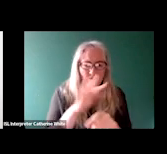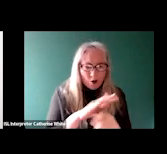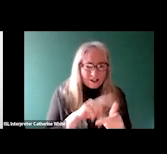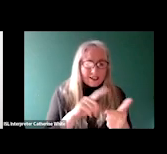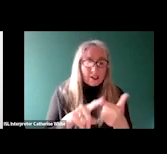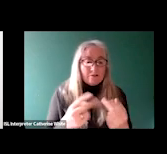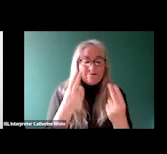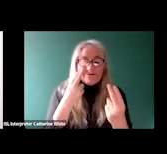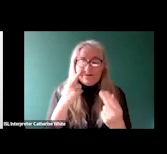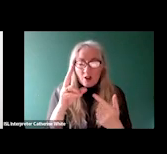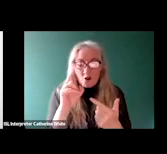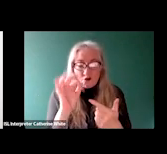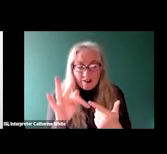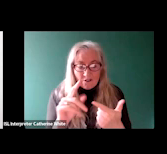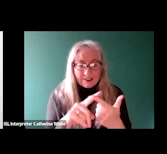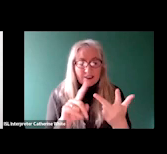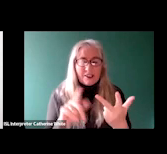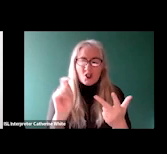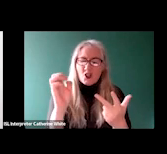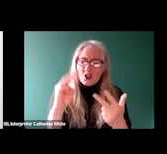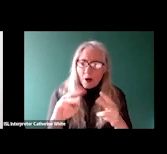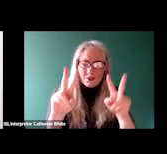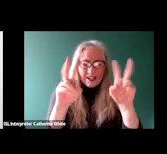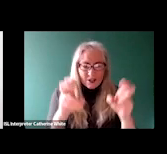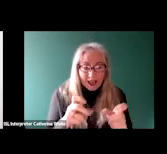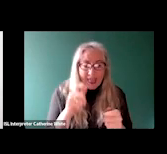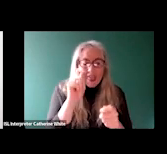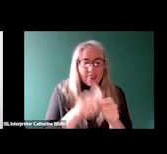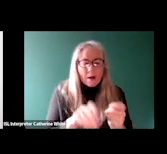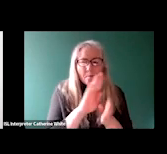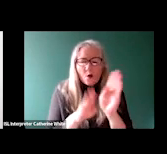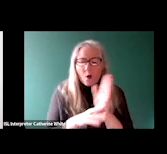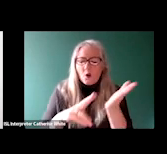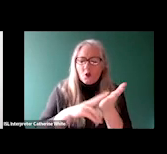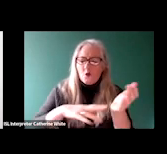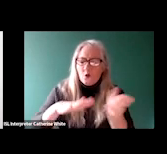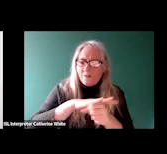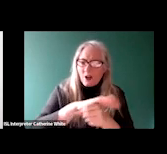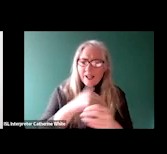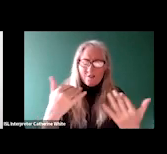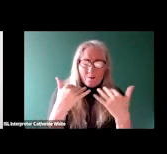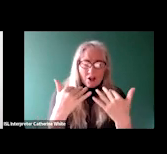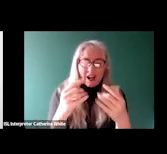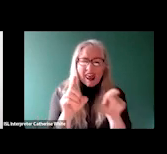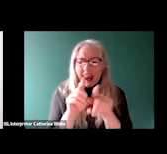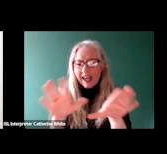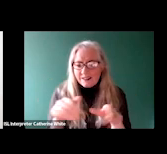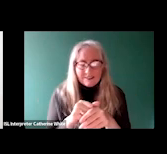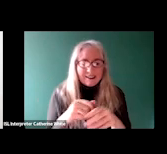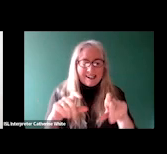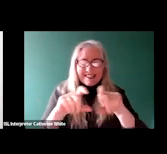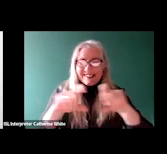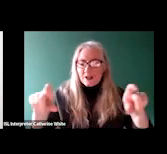to terms and conditions. But it starts to provide some really useful information, such as section